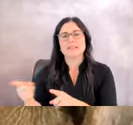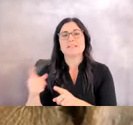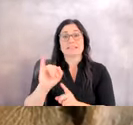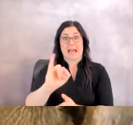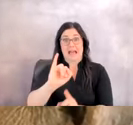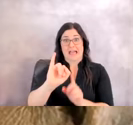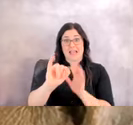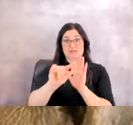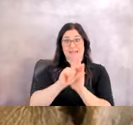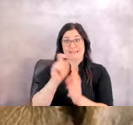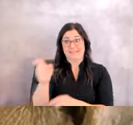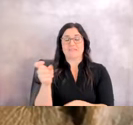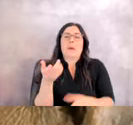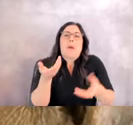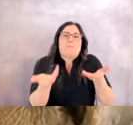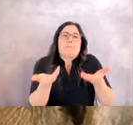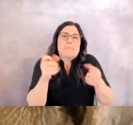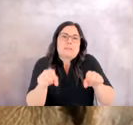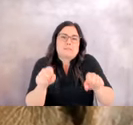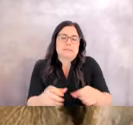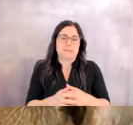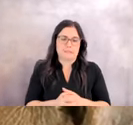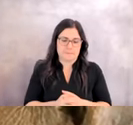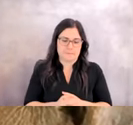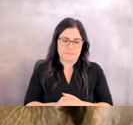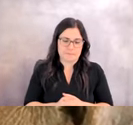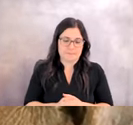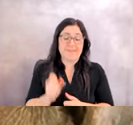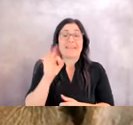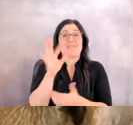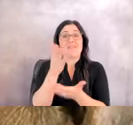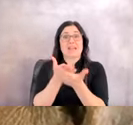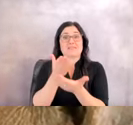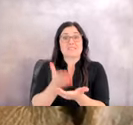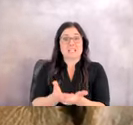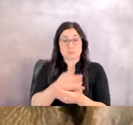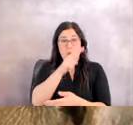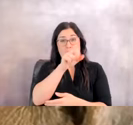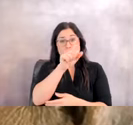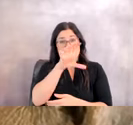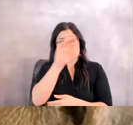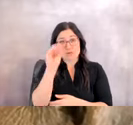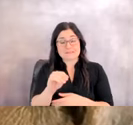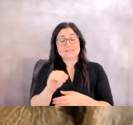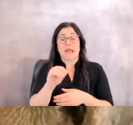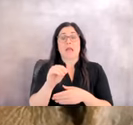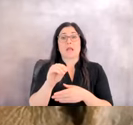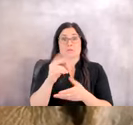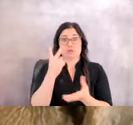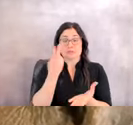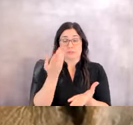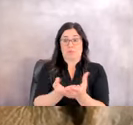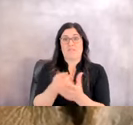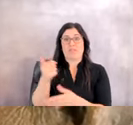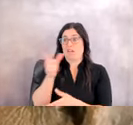possibly. But if the evidence is 100% conclusive that the student has been dishonest, then